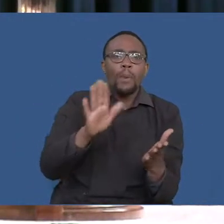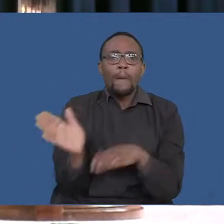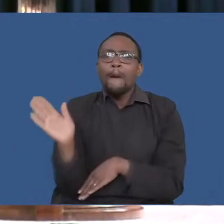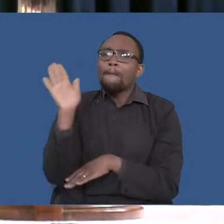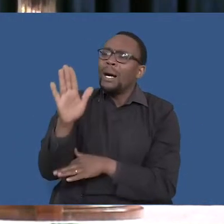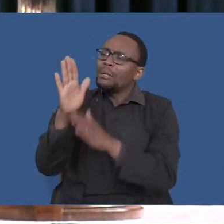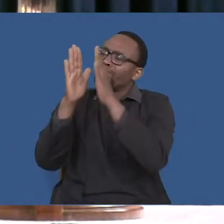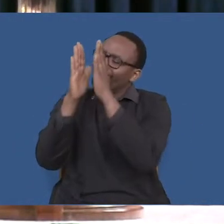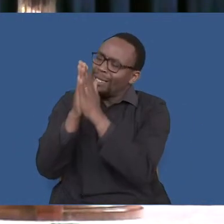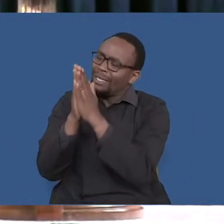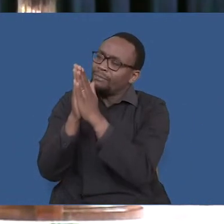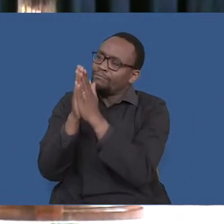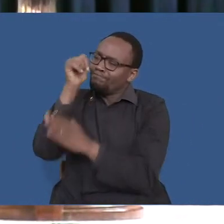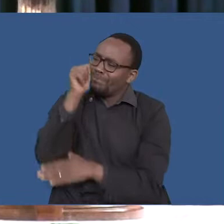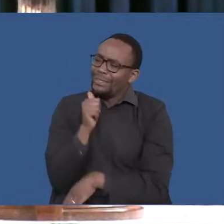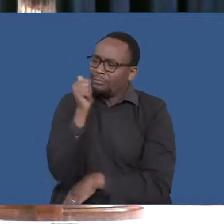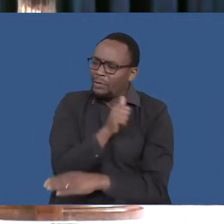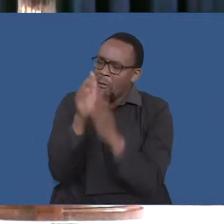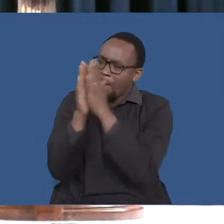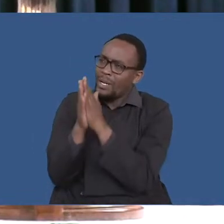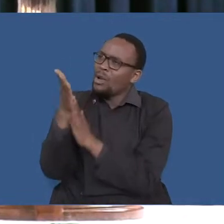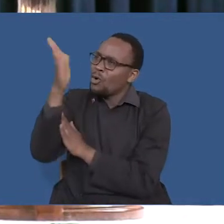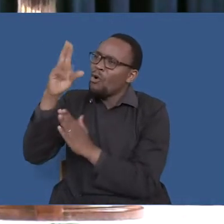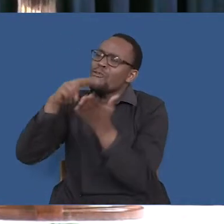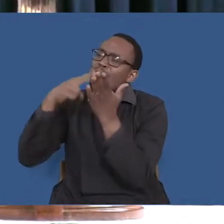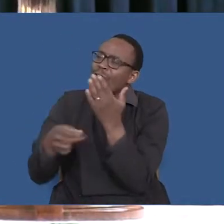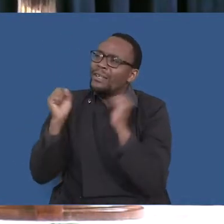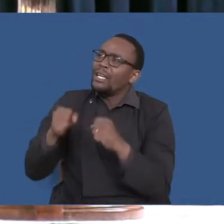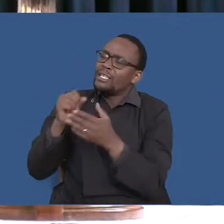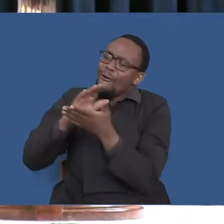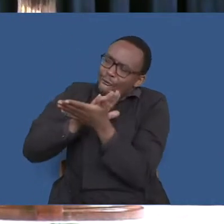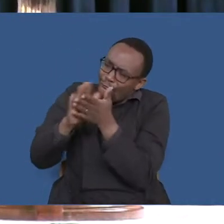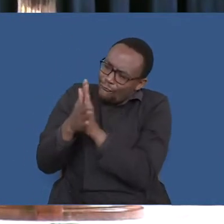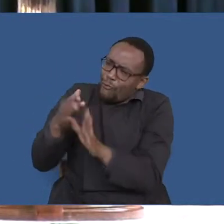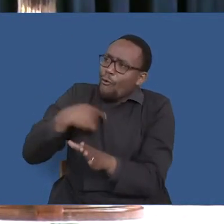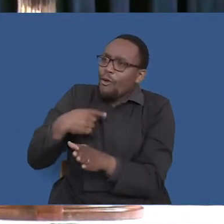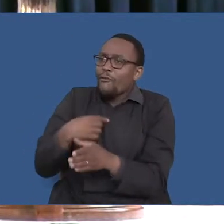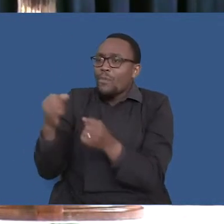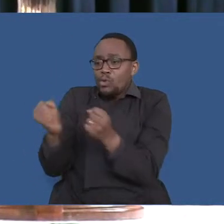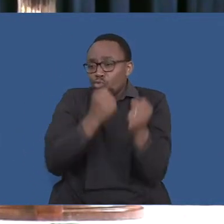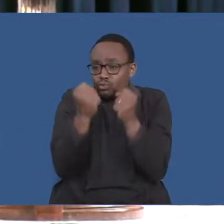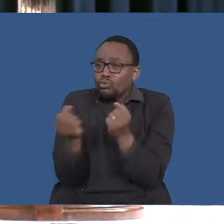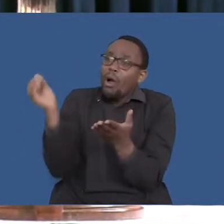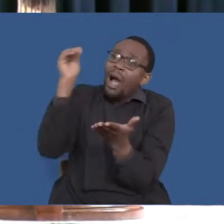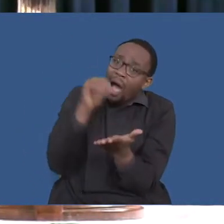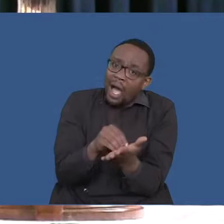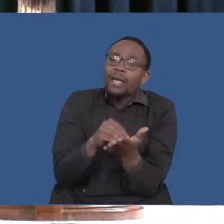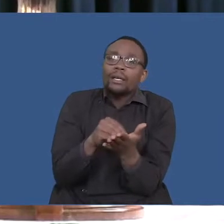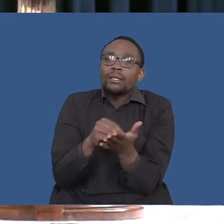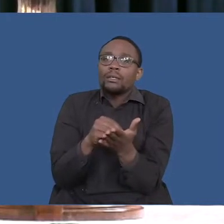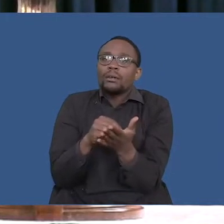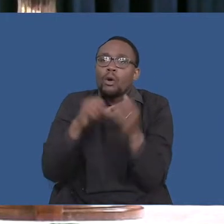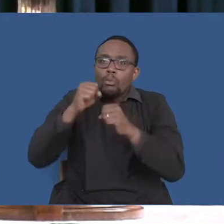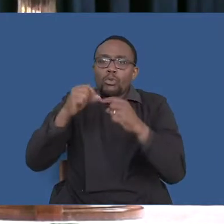that closet and tell God, God, I have fallen, yes. Forgive me. Strengthen me one more time to avenge